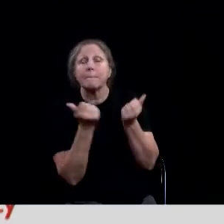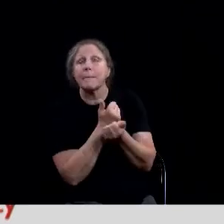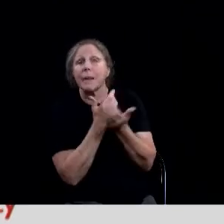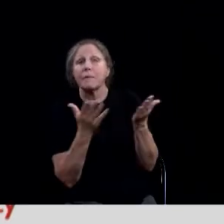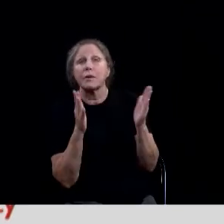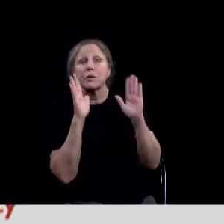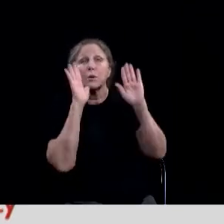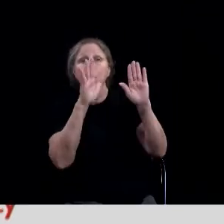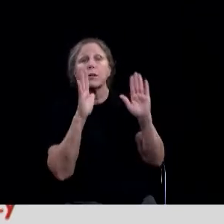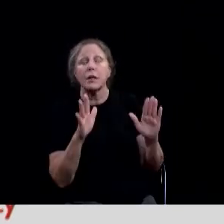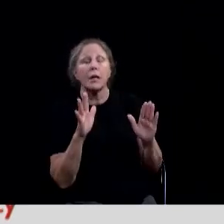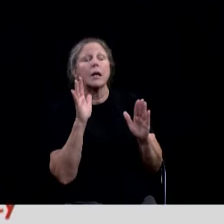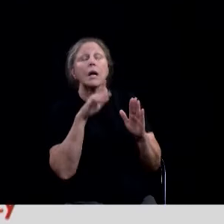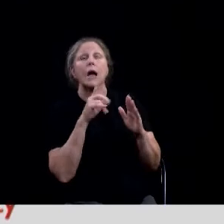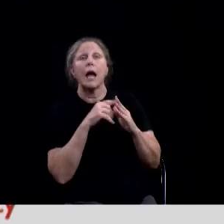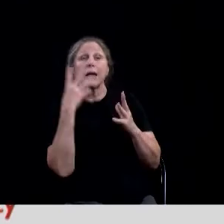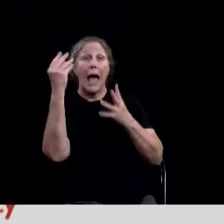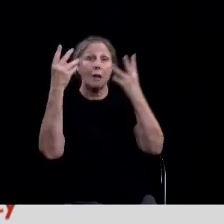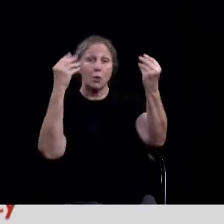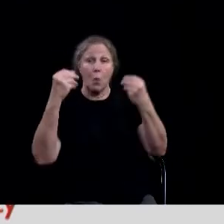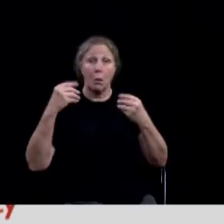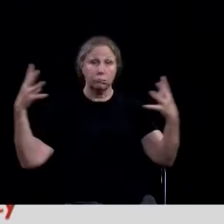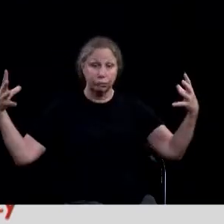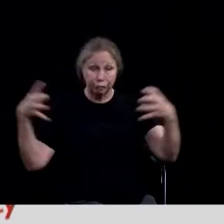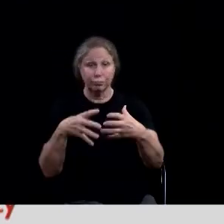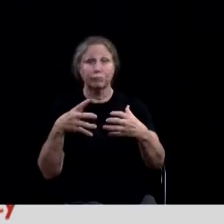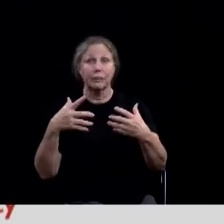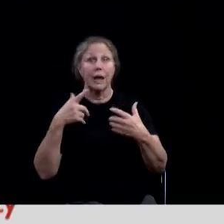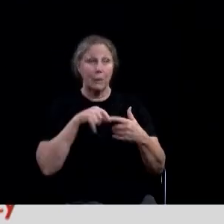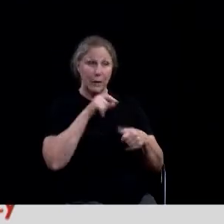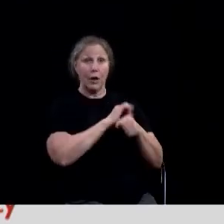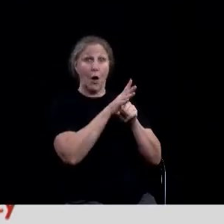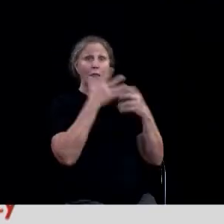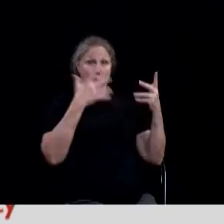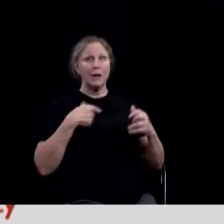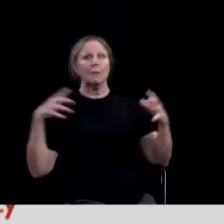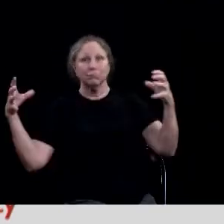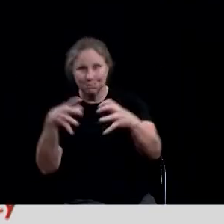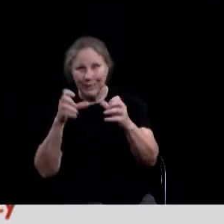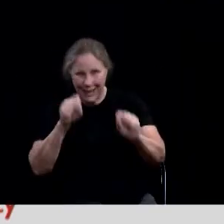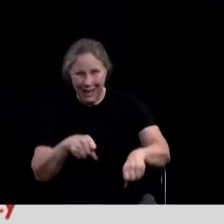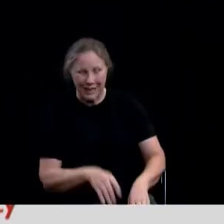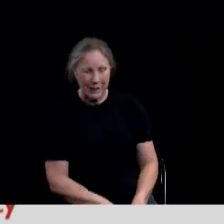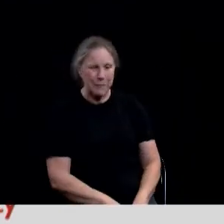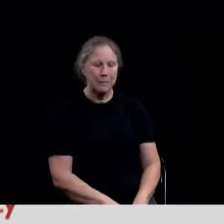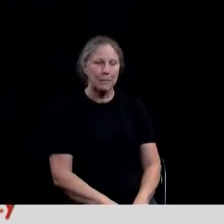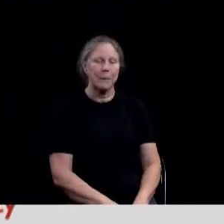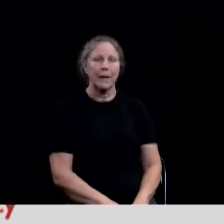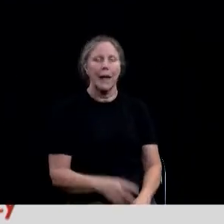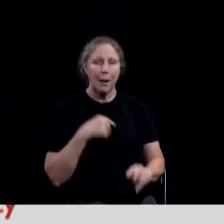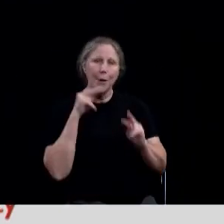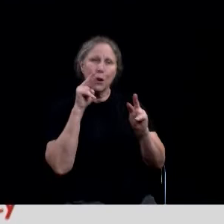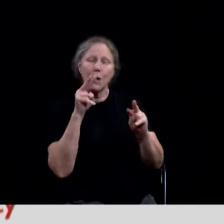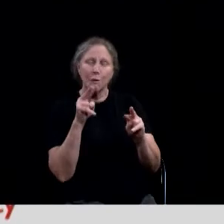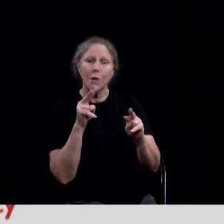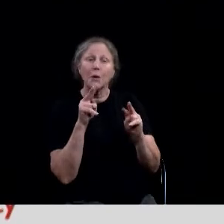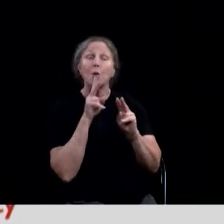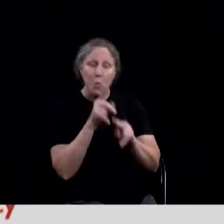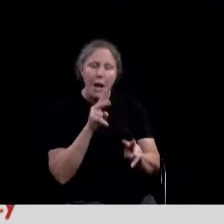happen once we get through this pandemic as well. Yes. I'm looking very, very, very much looking forward to using this space the way it's